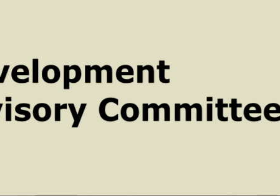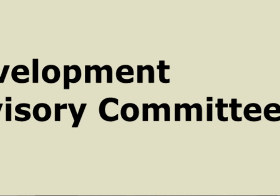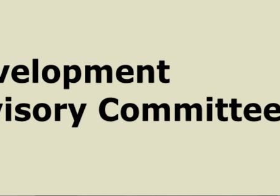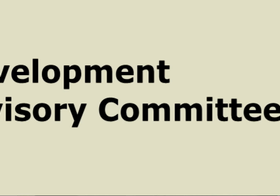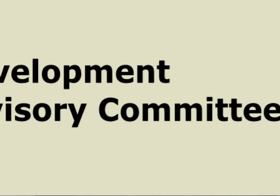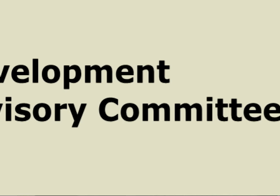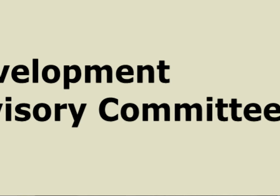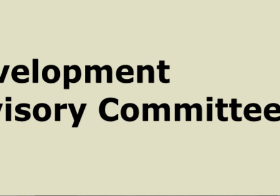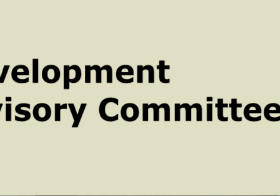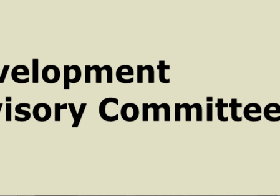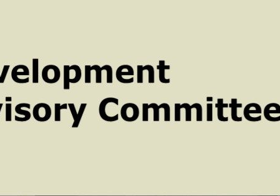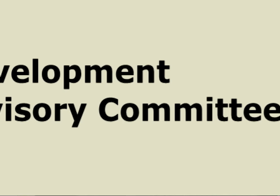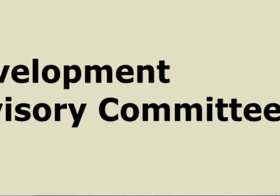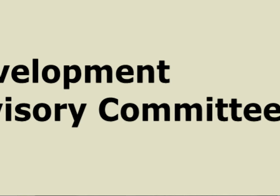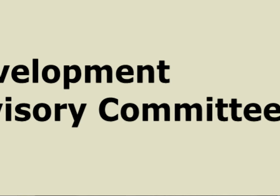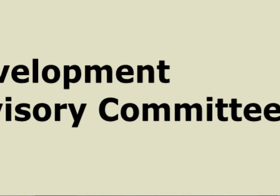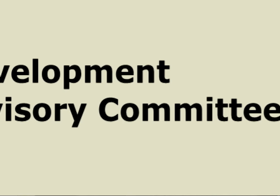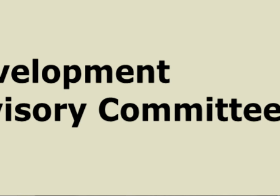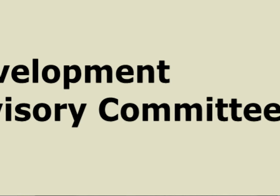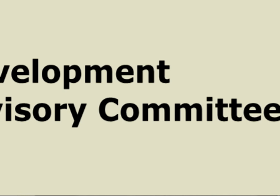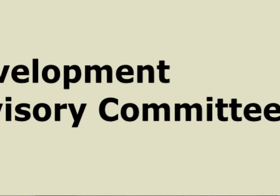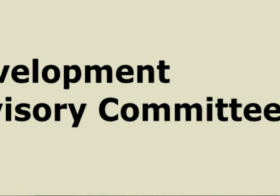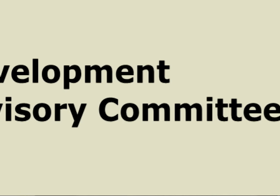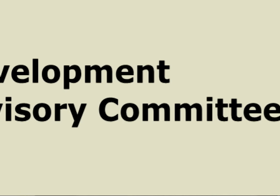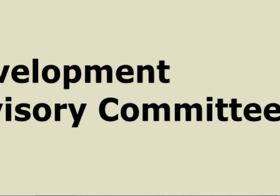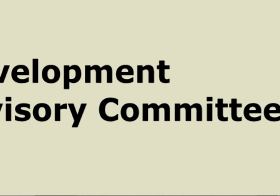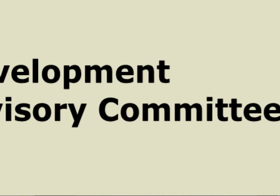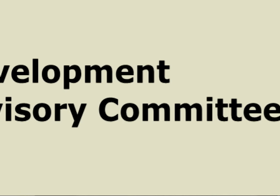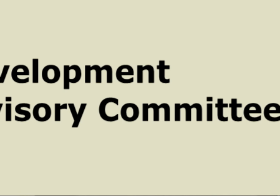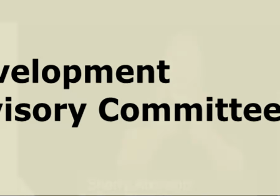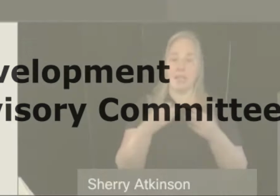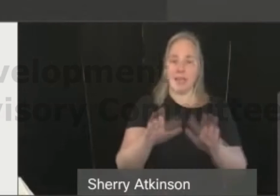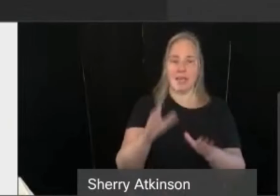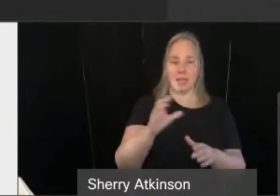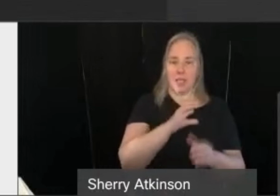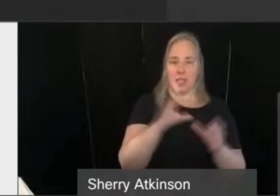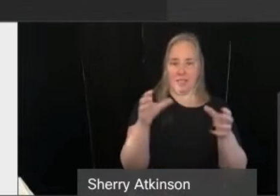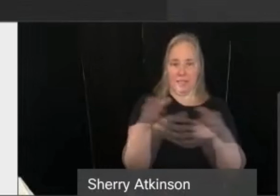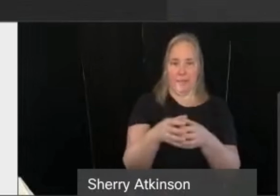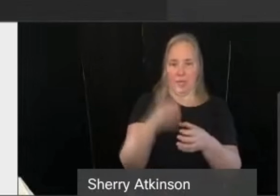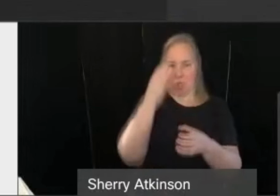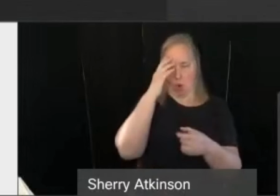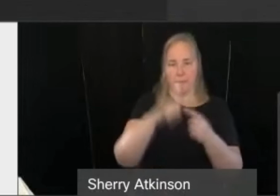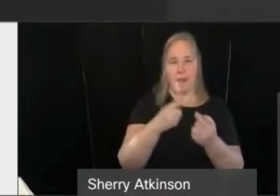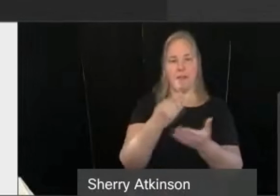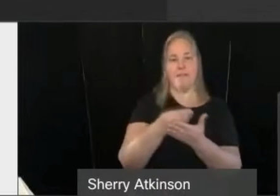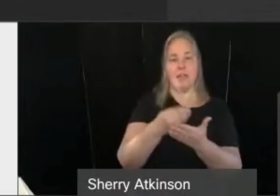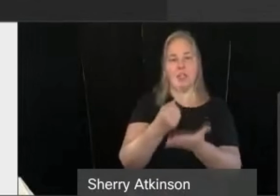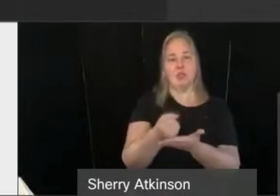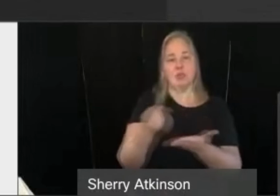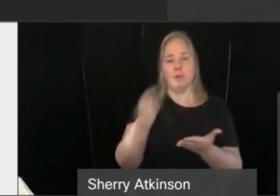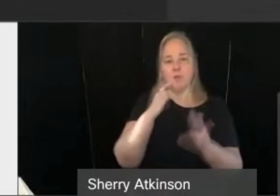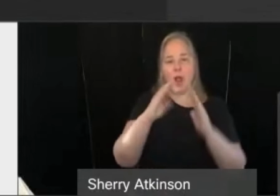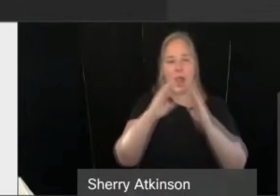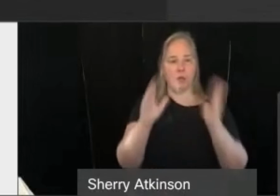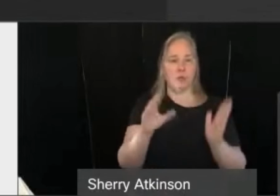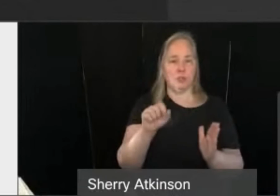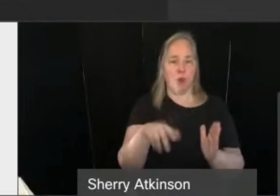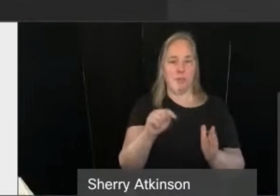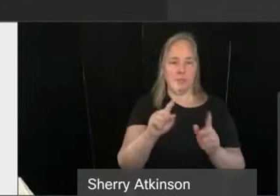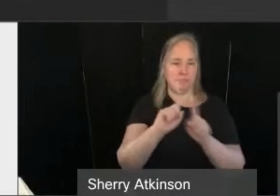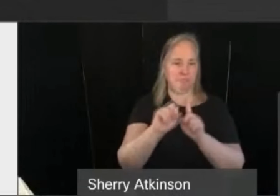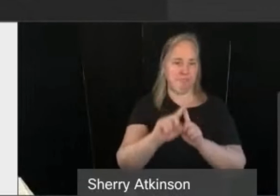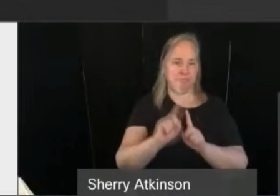So I'd just like to begin this morning with letting the committee know about the funding sources for the housing department's programs